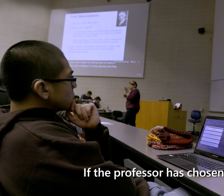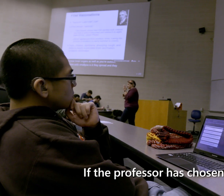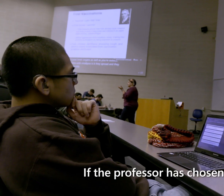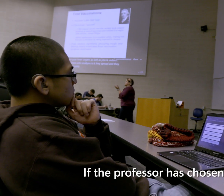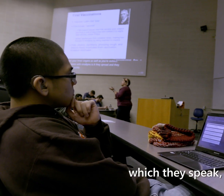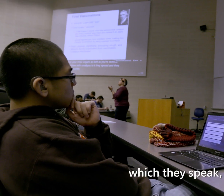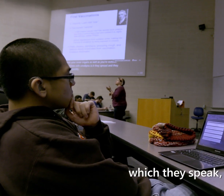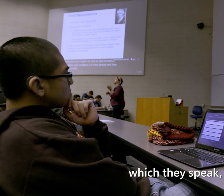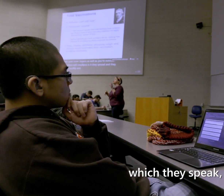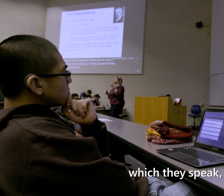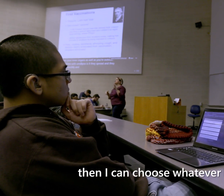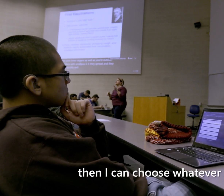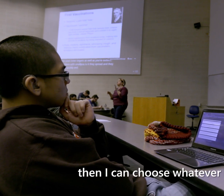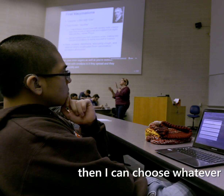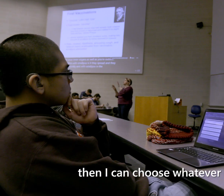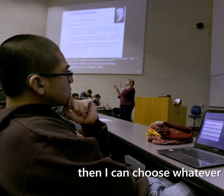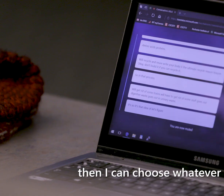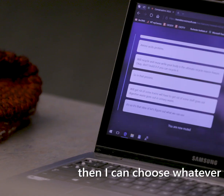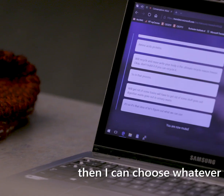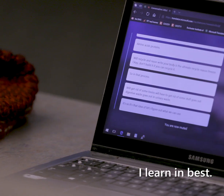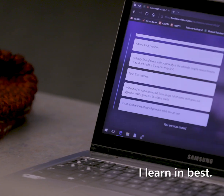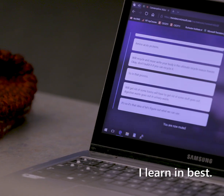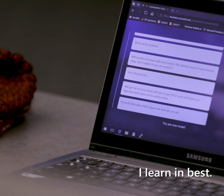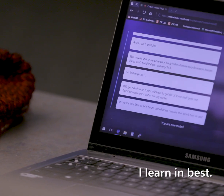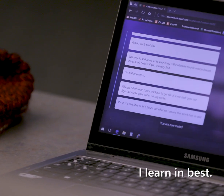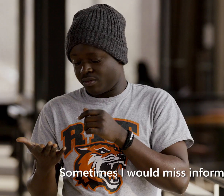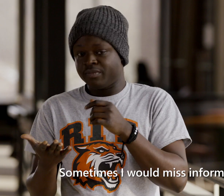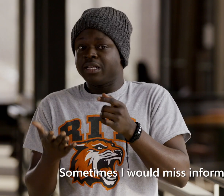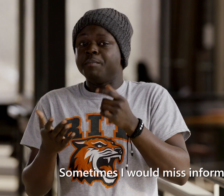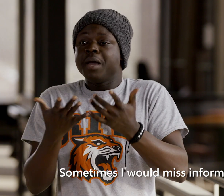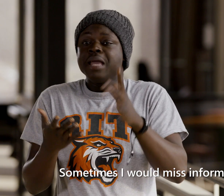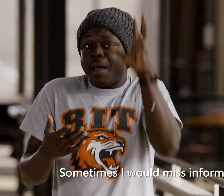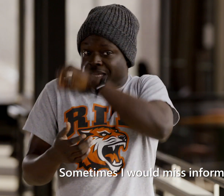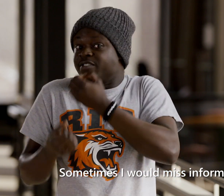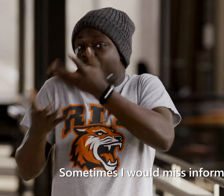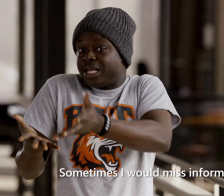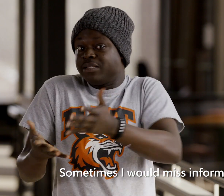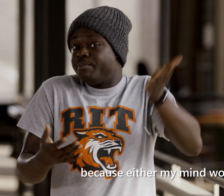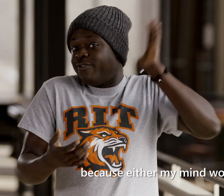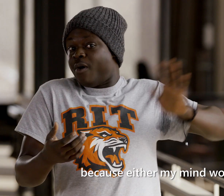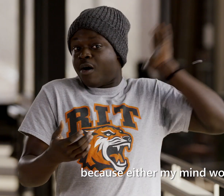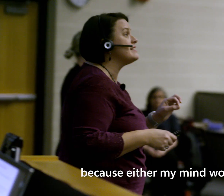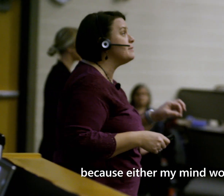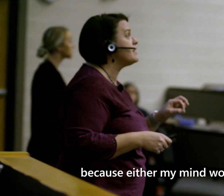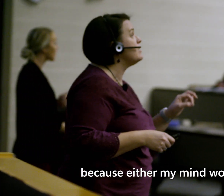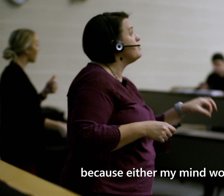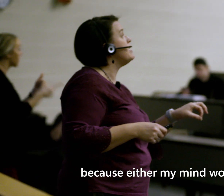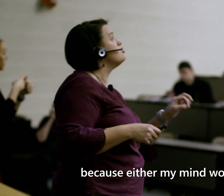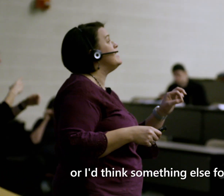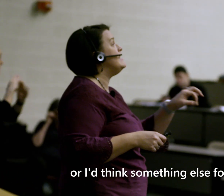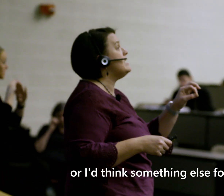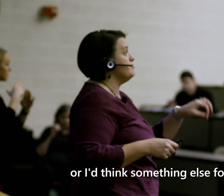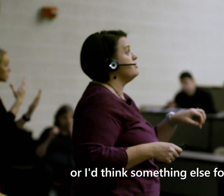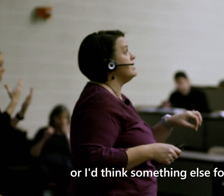has chosen English, which they speak, then I can choose whatever language I learn in best. Sometimes I would miss information before because either my mind